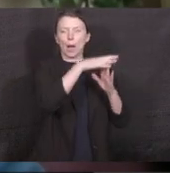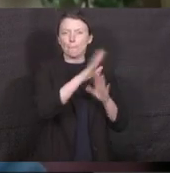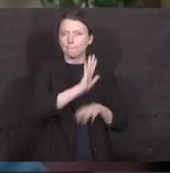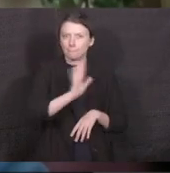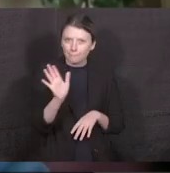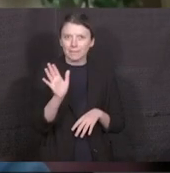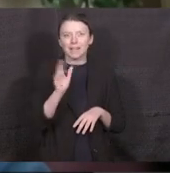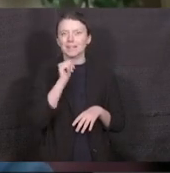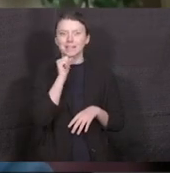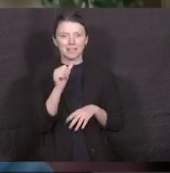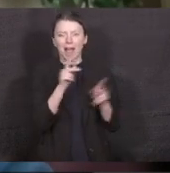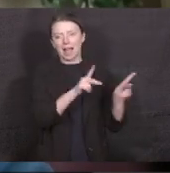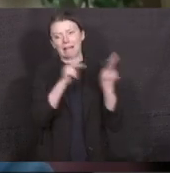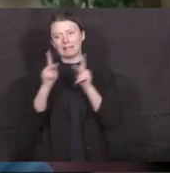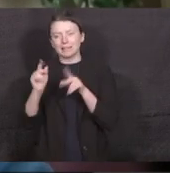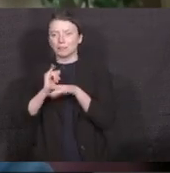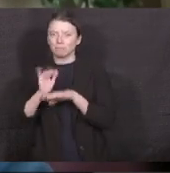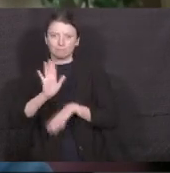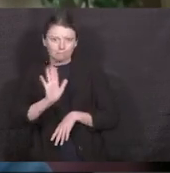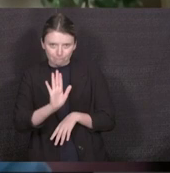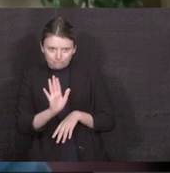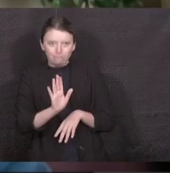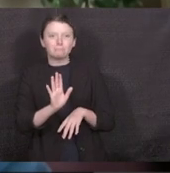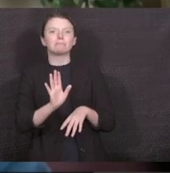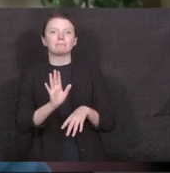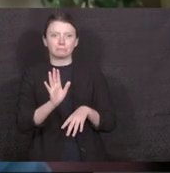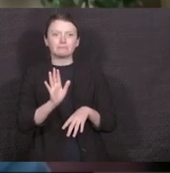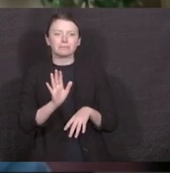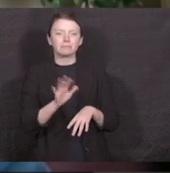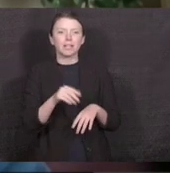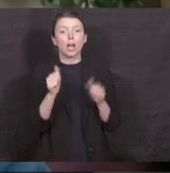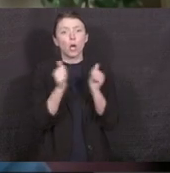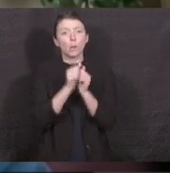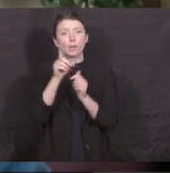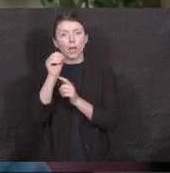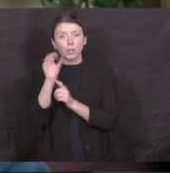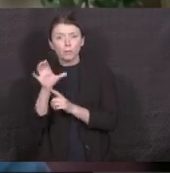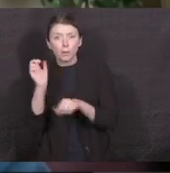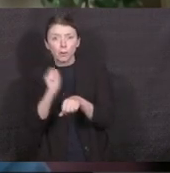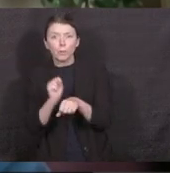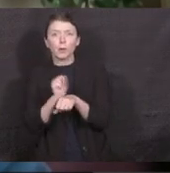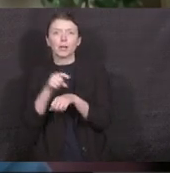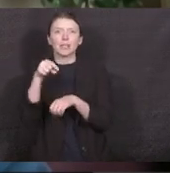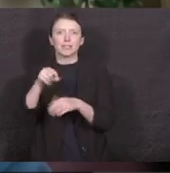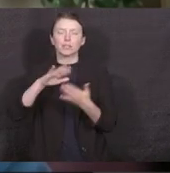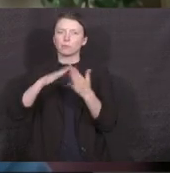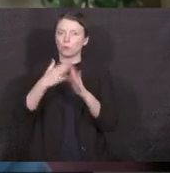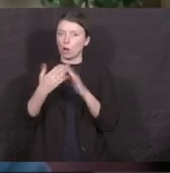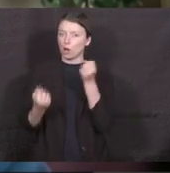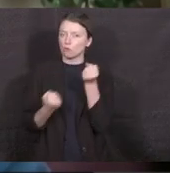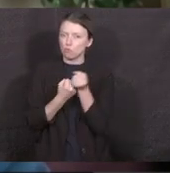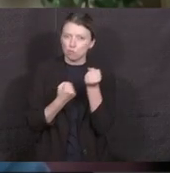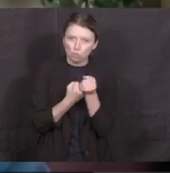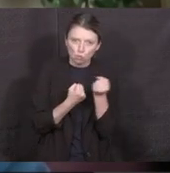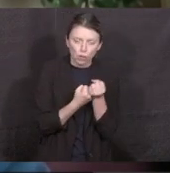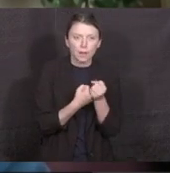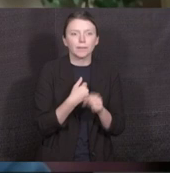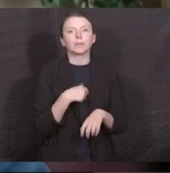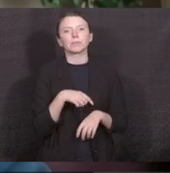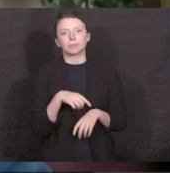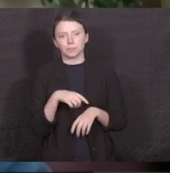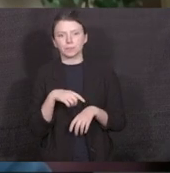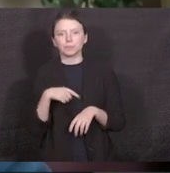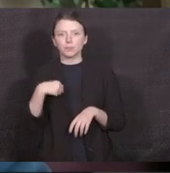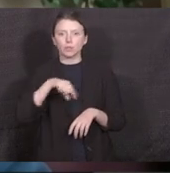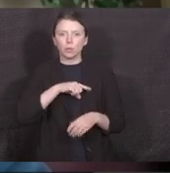That's not the way that the industry should work. And that's fortunately in documentary, where, you know, this community is very supportive. And we